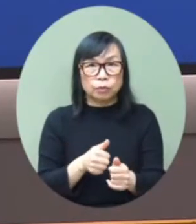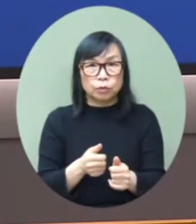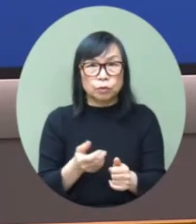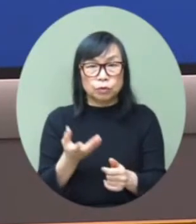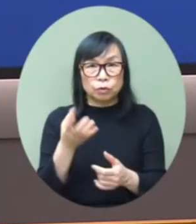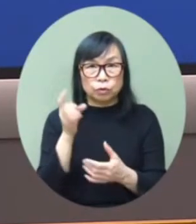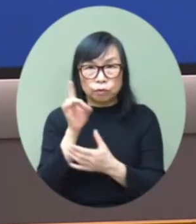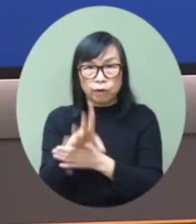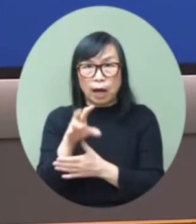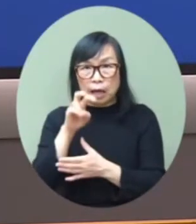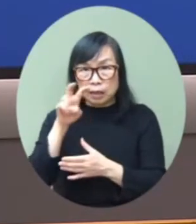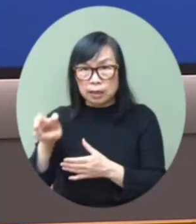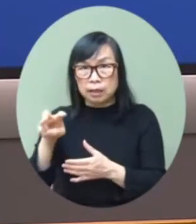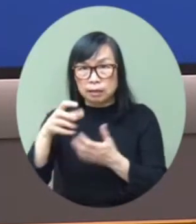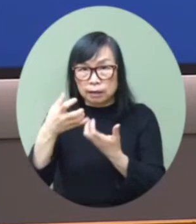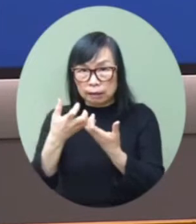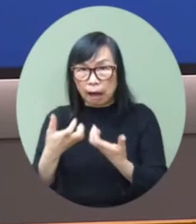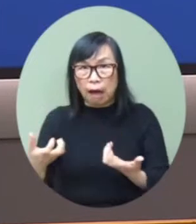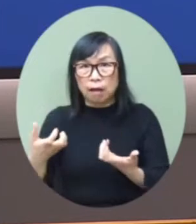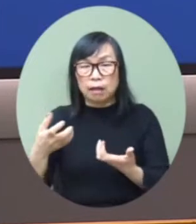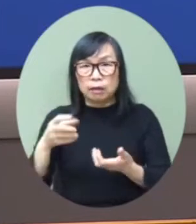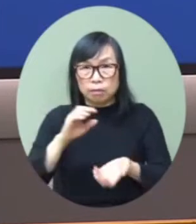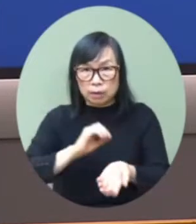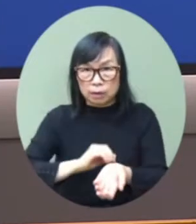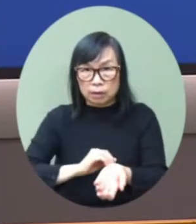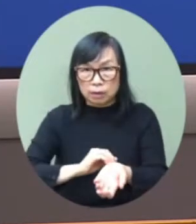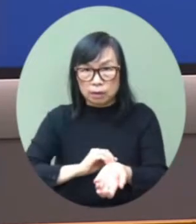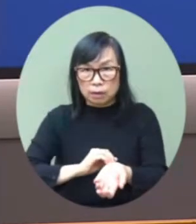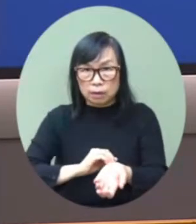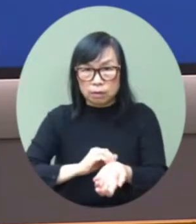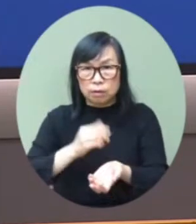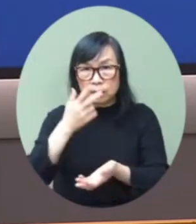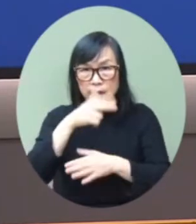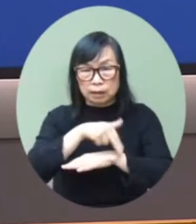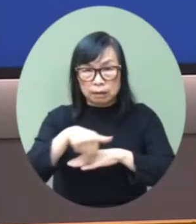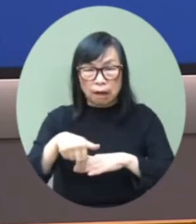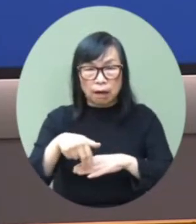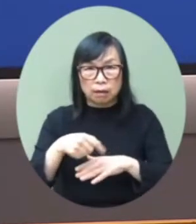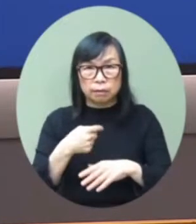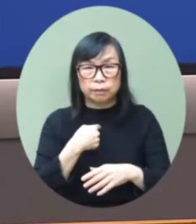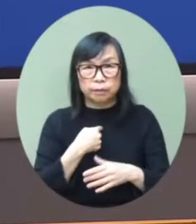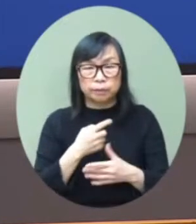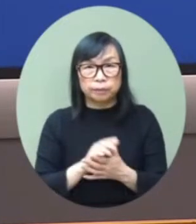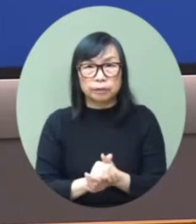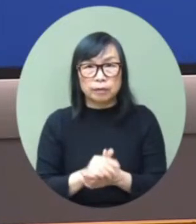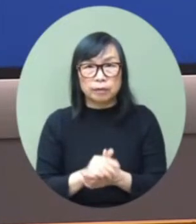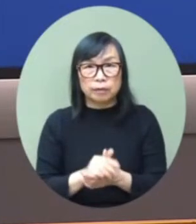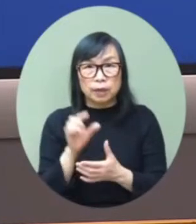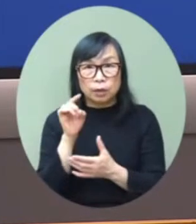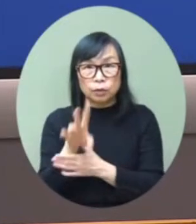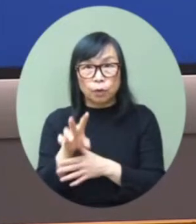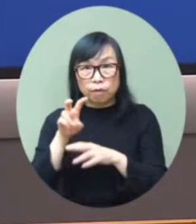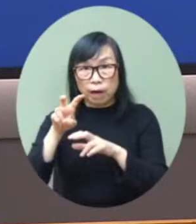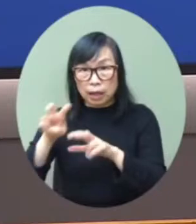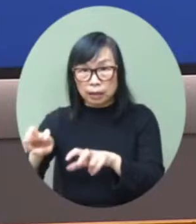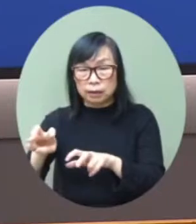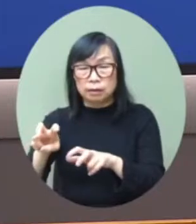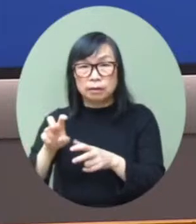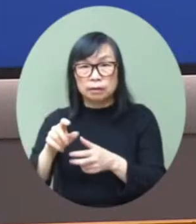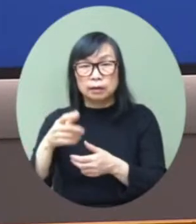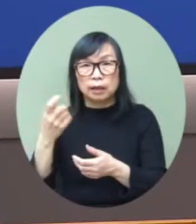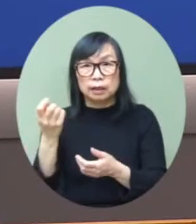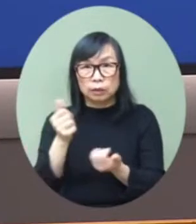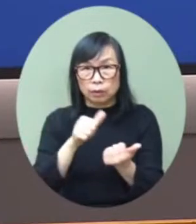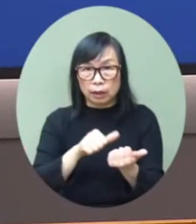every stage of our anti-epidemic efforts, we've always put our focus on early identification, early isolation,